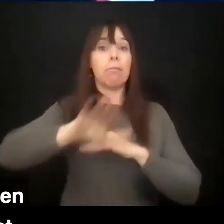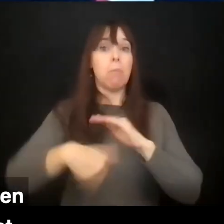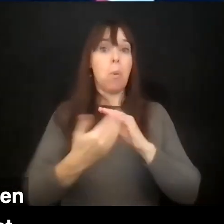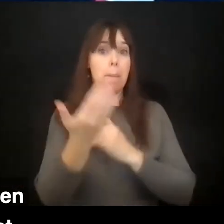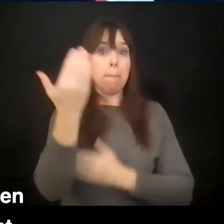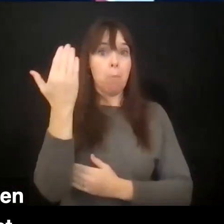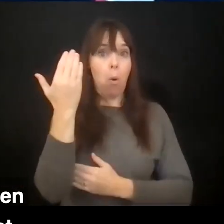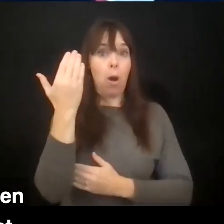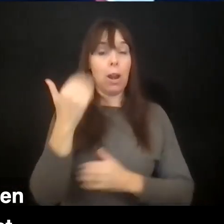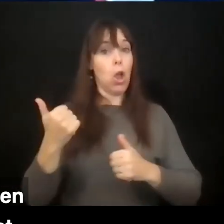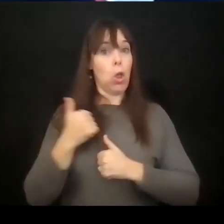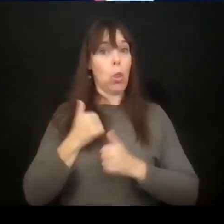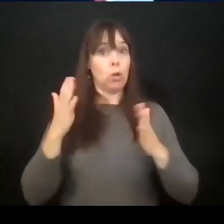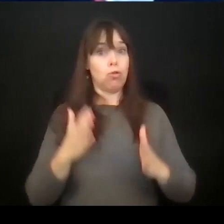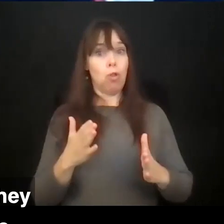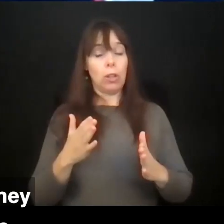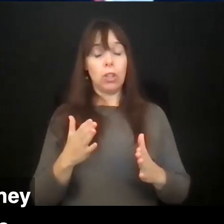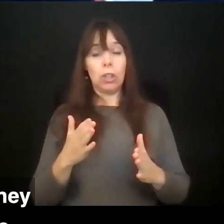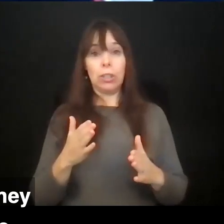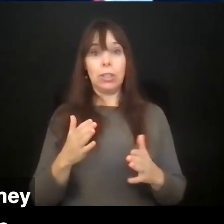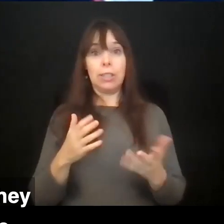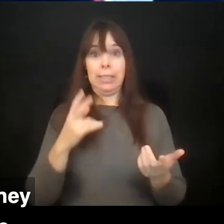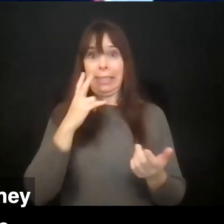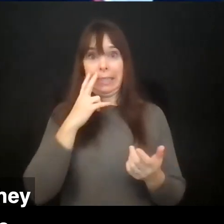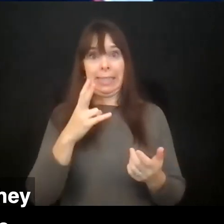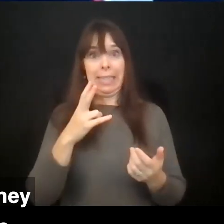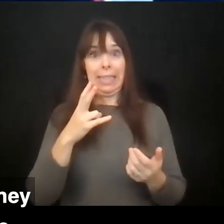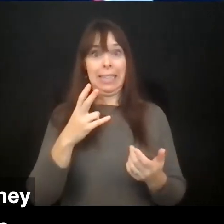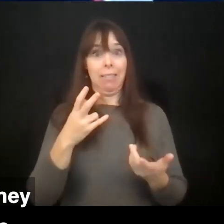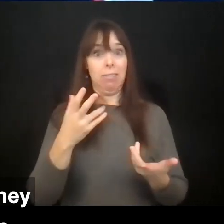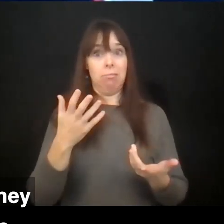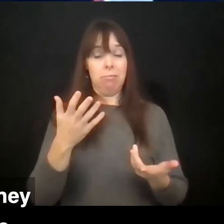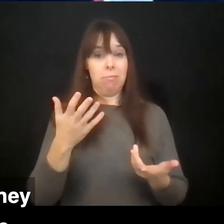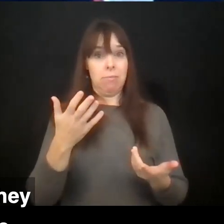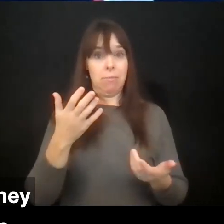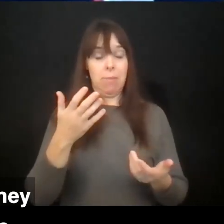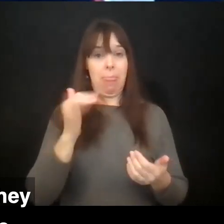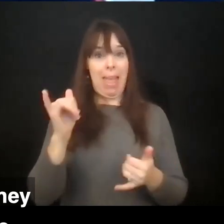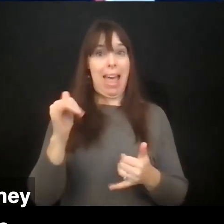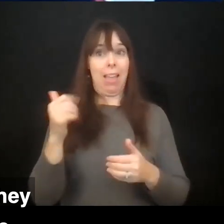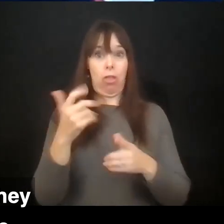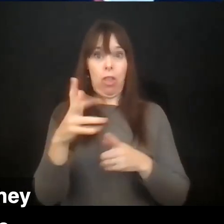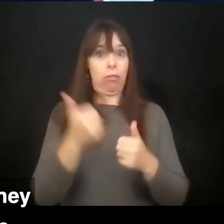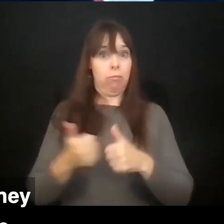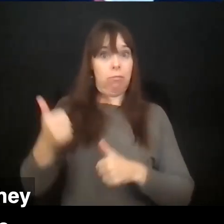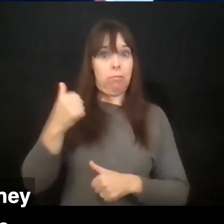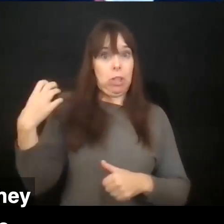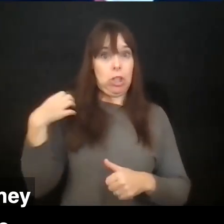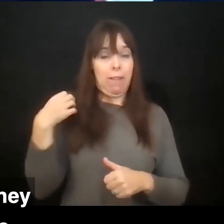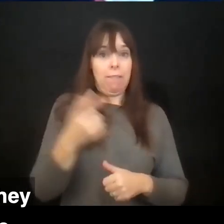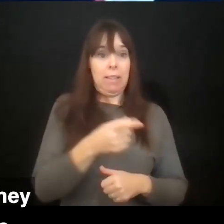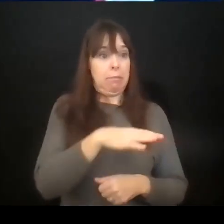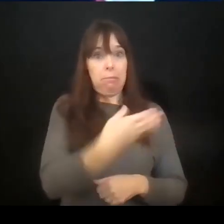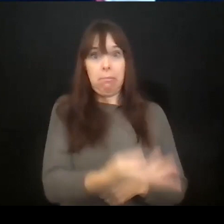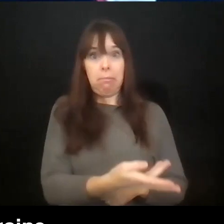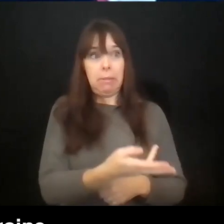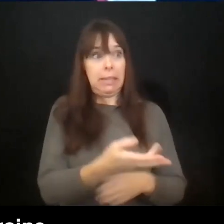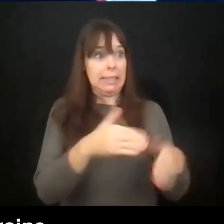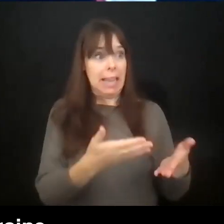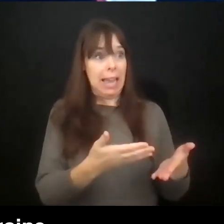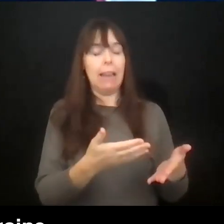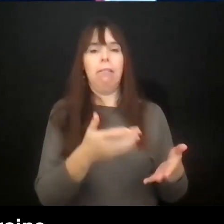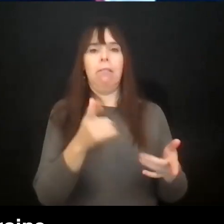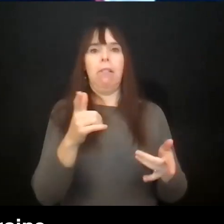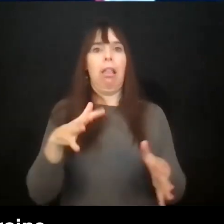the soldiers find that Holofernes is dead, they leave the town alone.